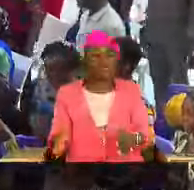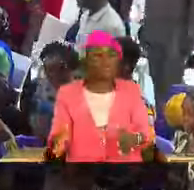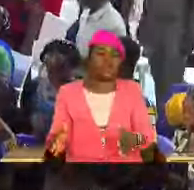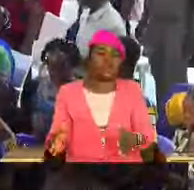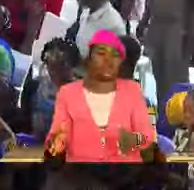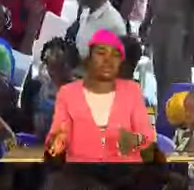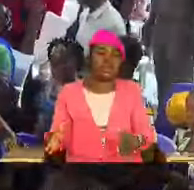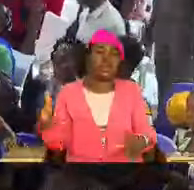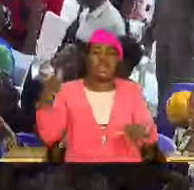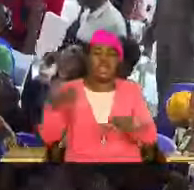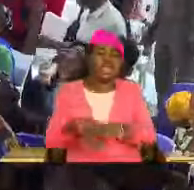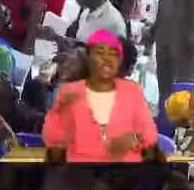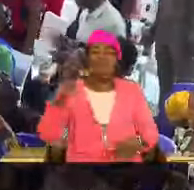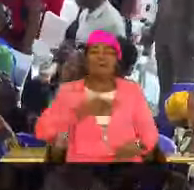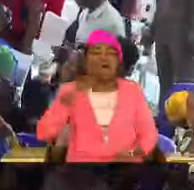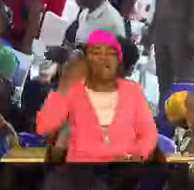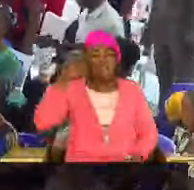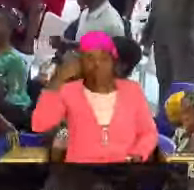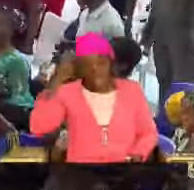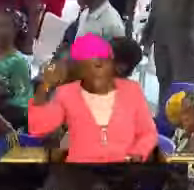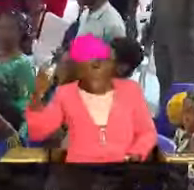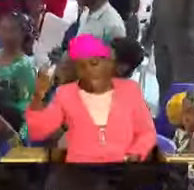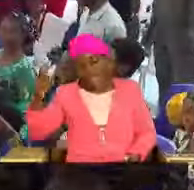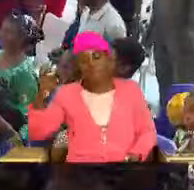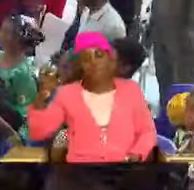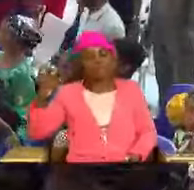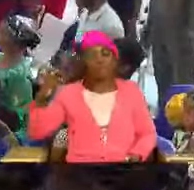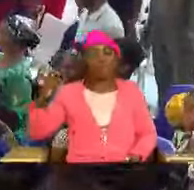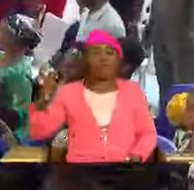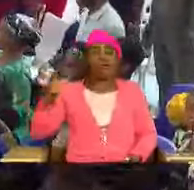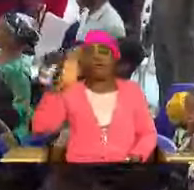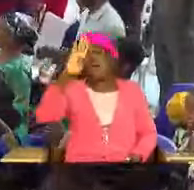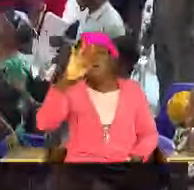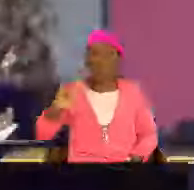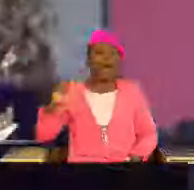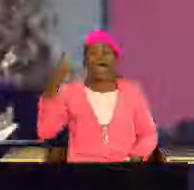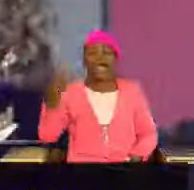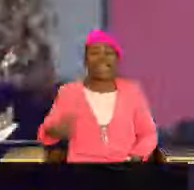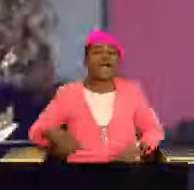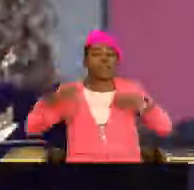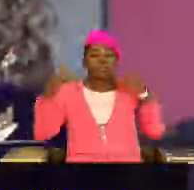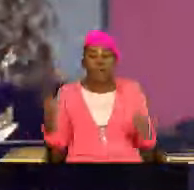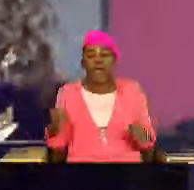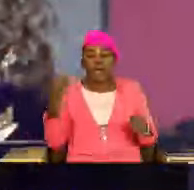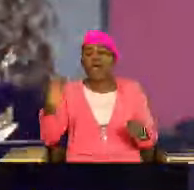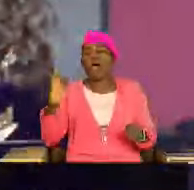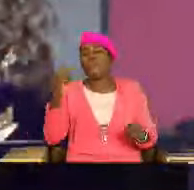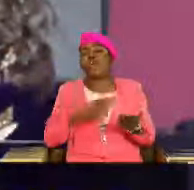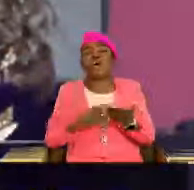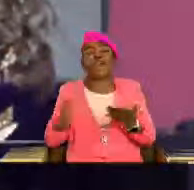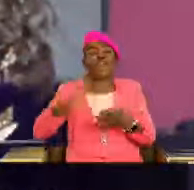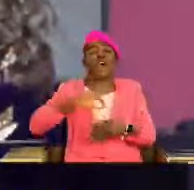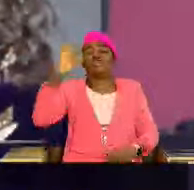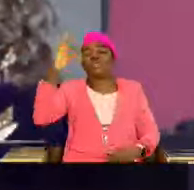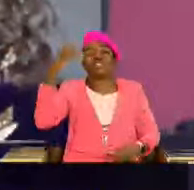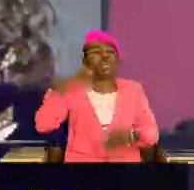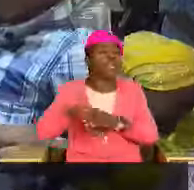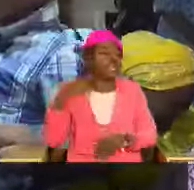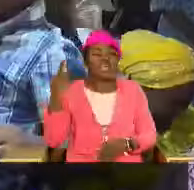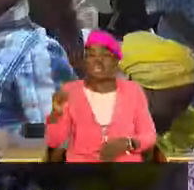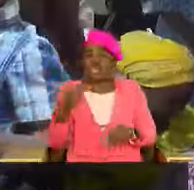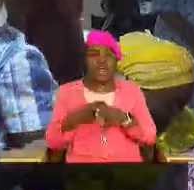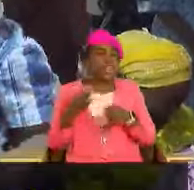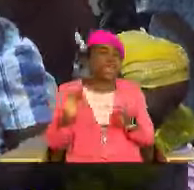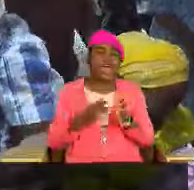in my dream by the power of the Holy Ghost